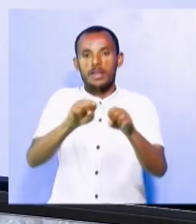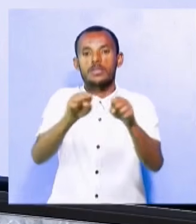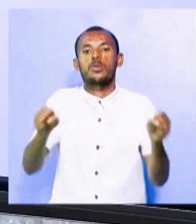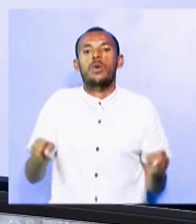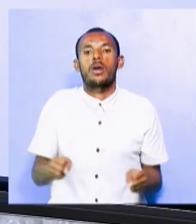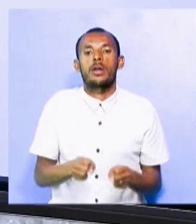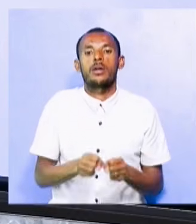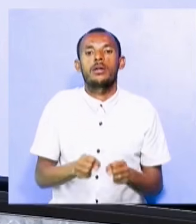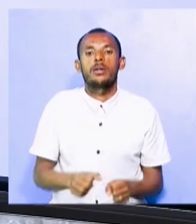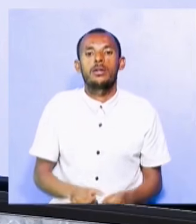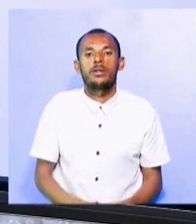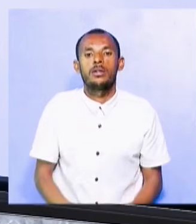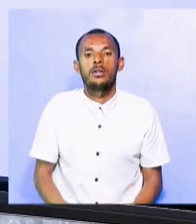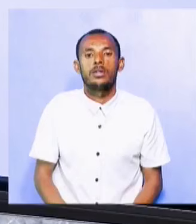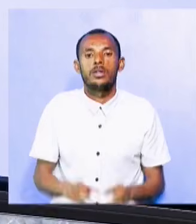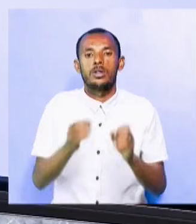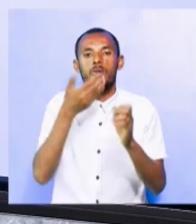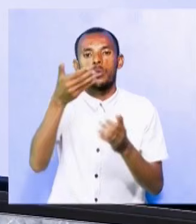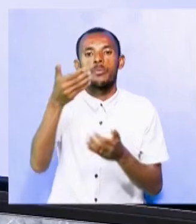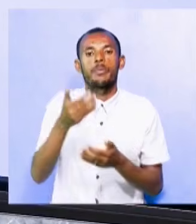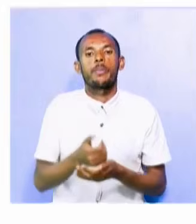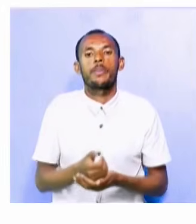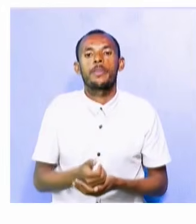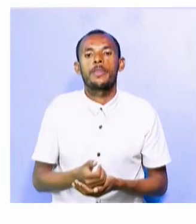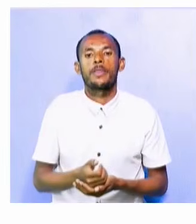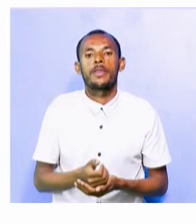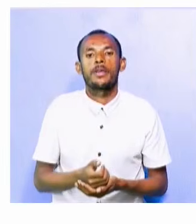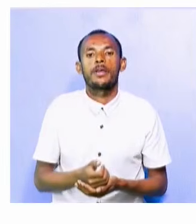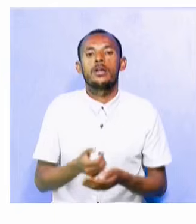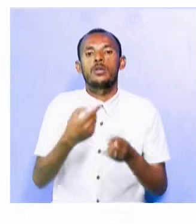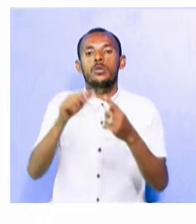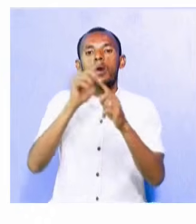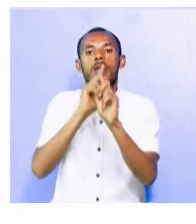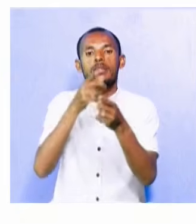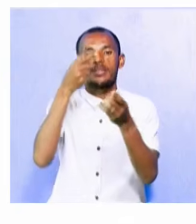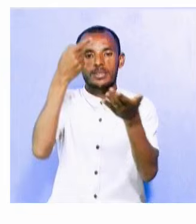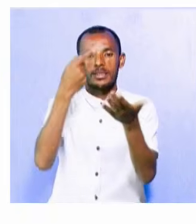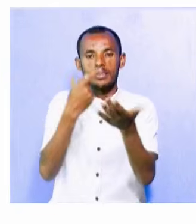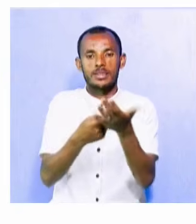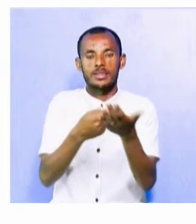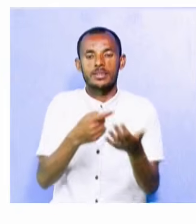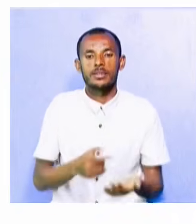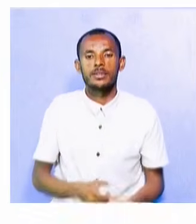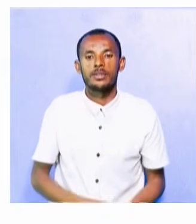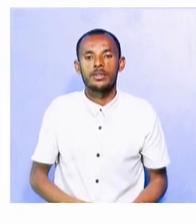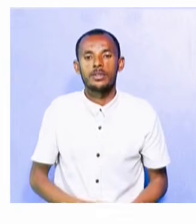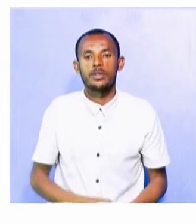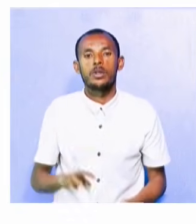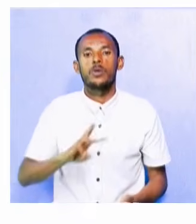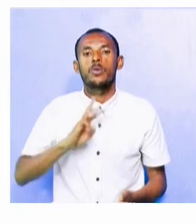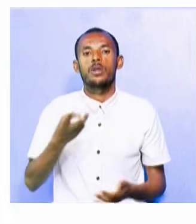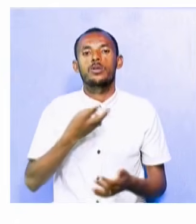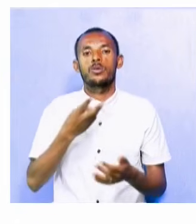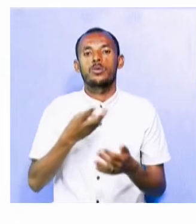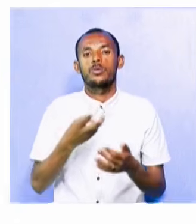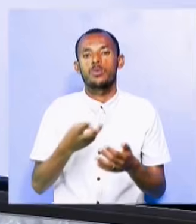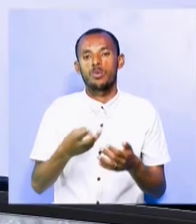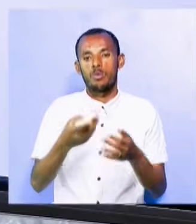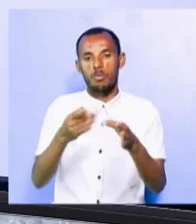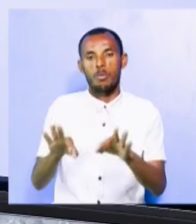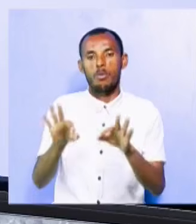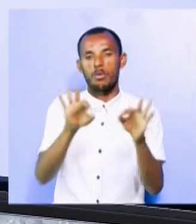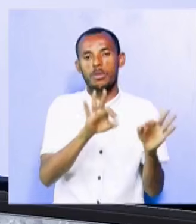region, right? Good. So to answer this, we need to properly